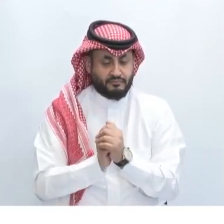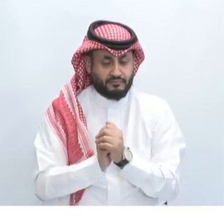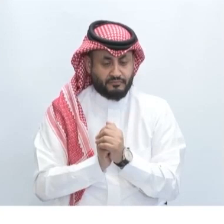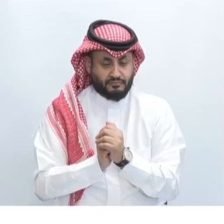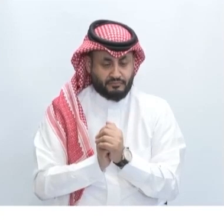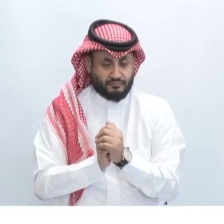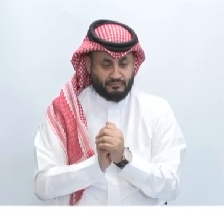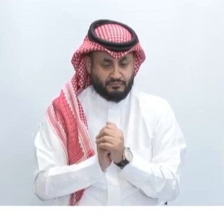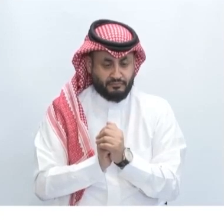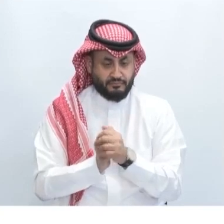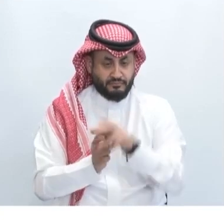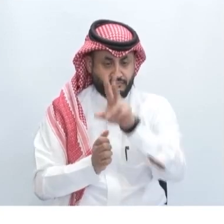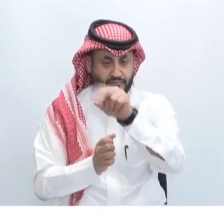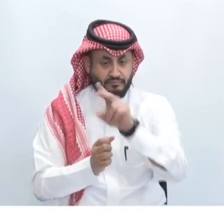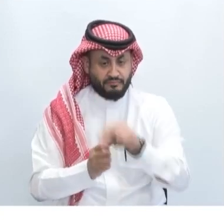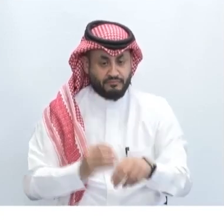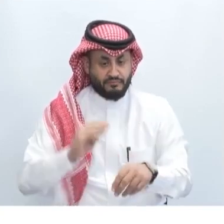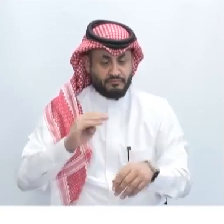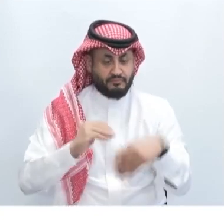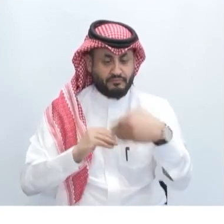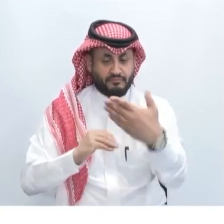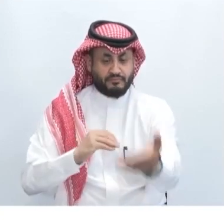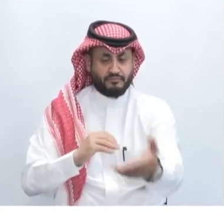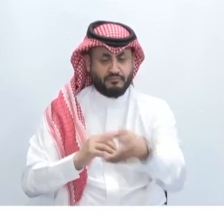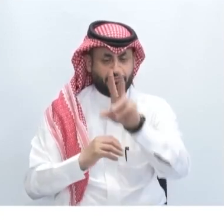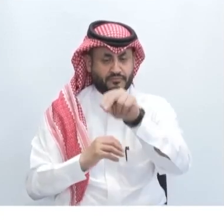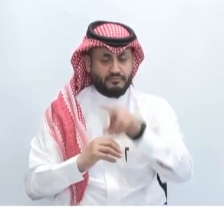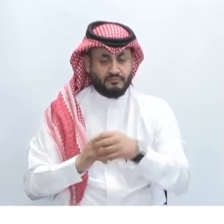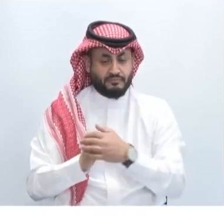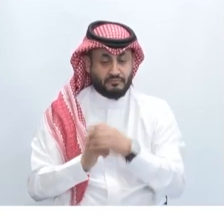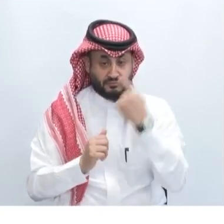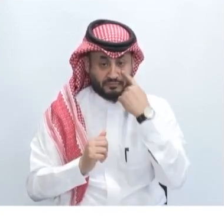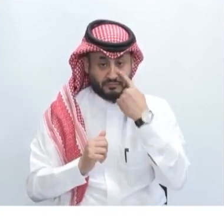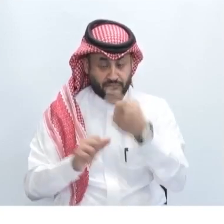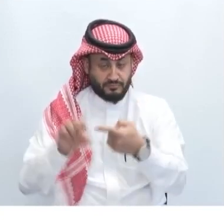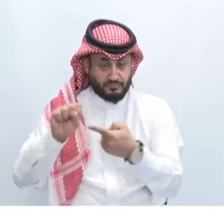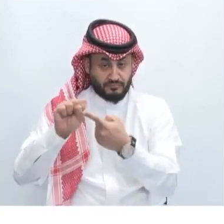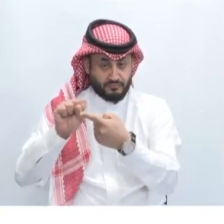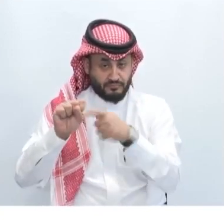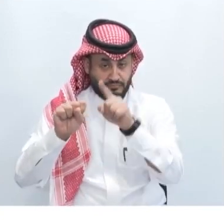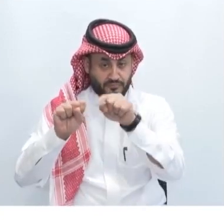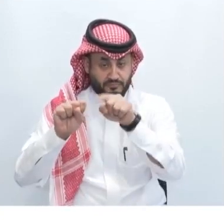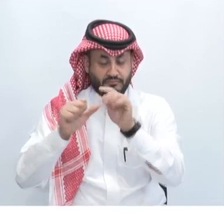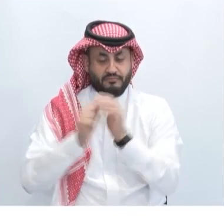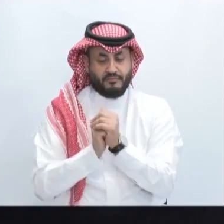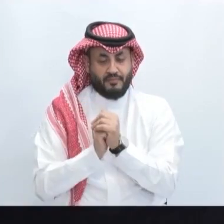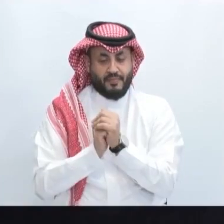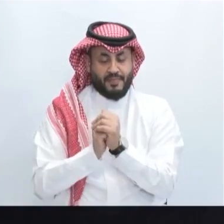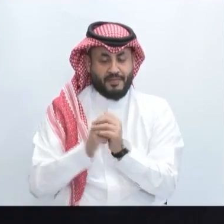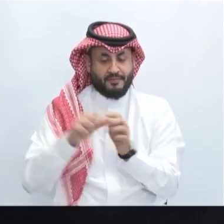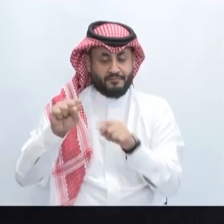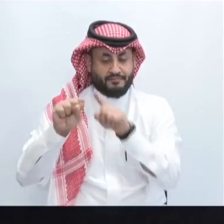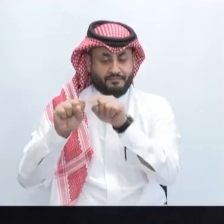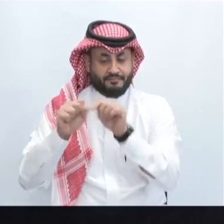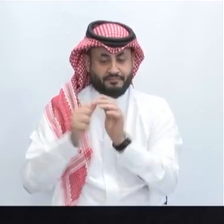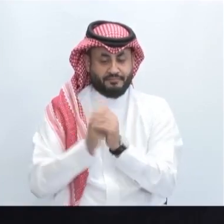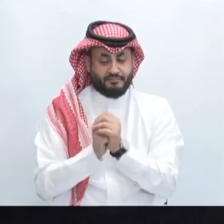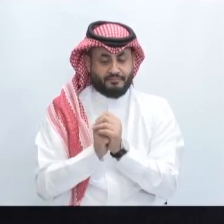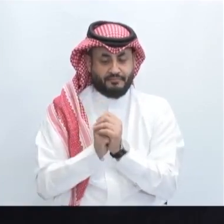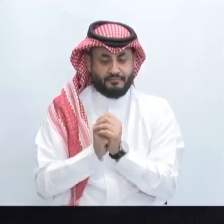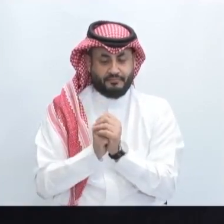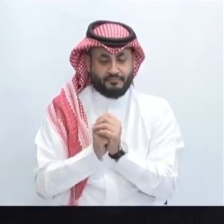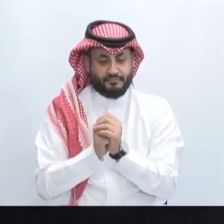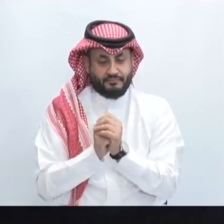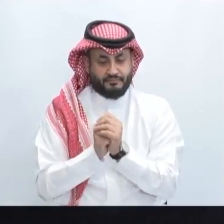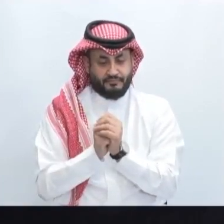of Nora's clothing. So the answer will be again, it's Nora's. It's Nora's. So